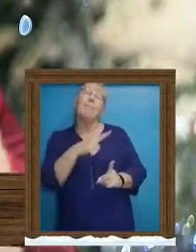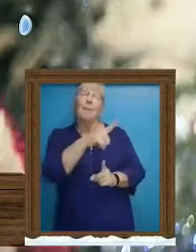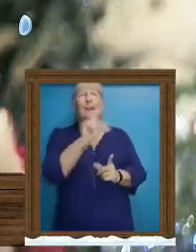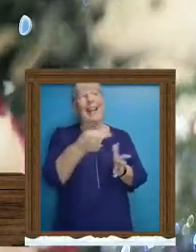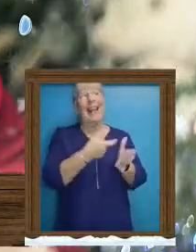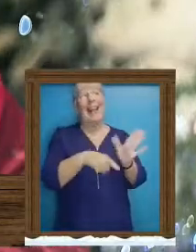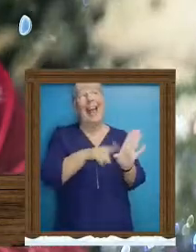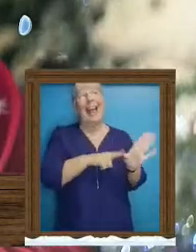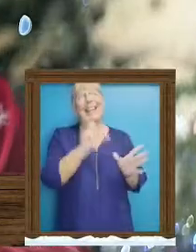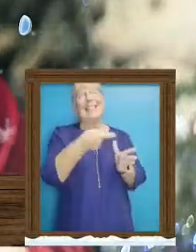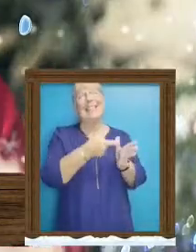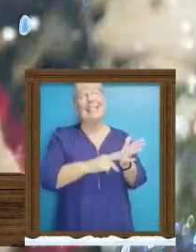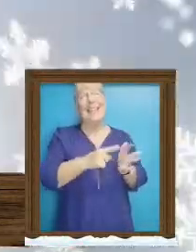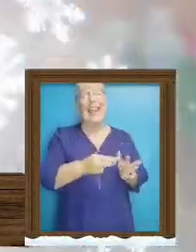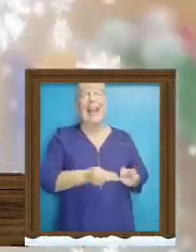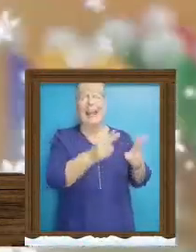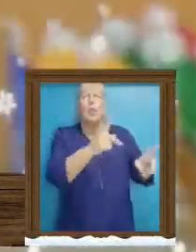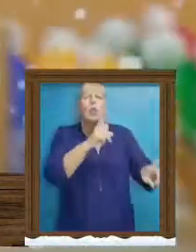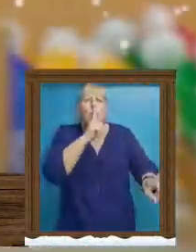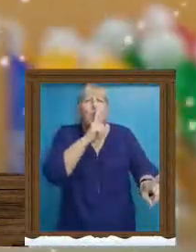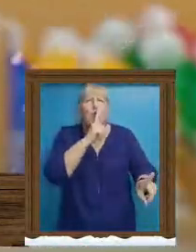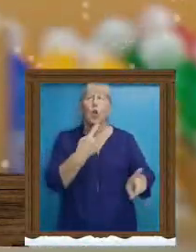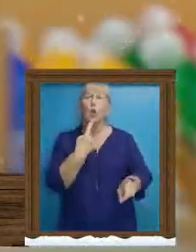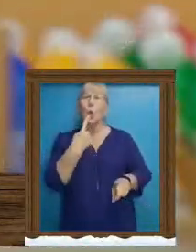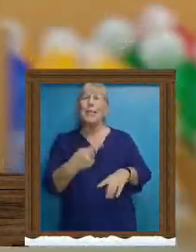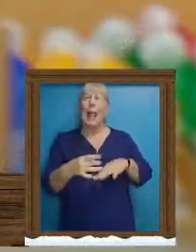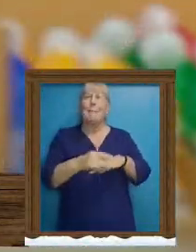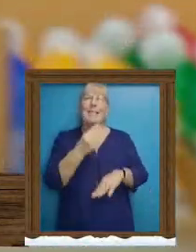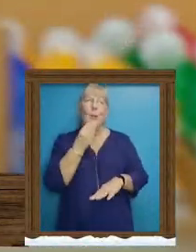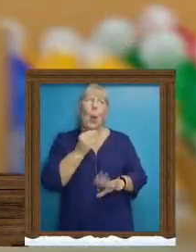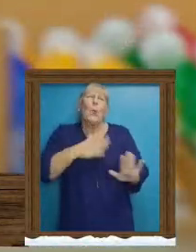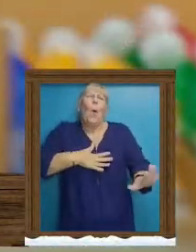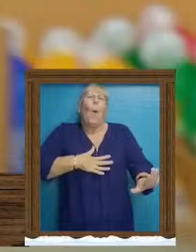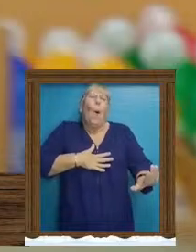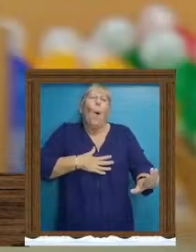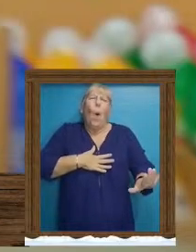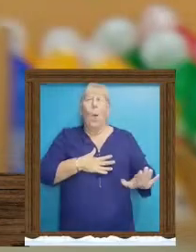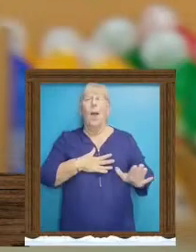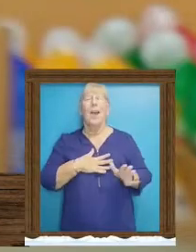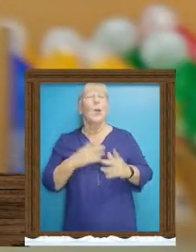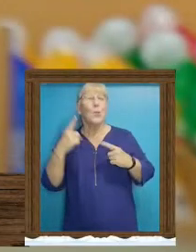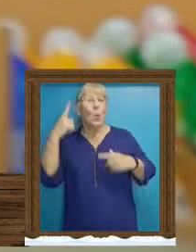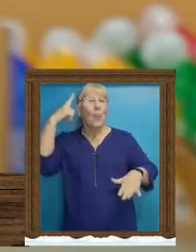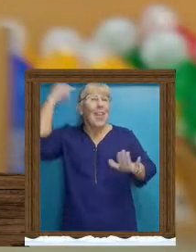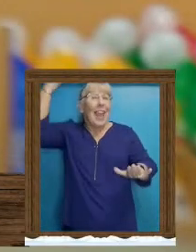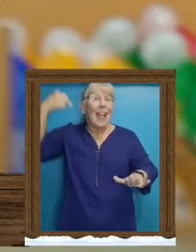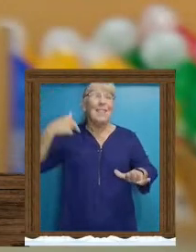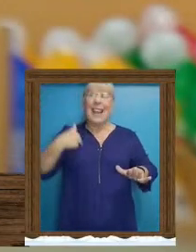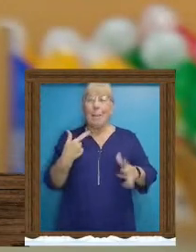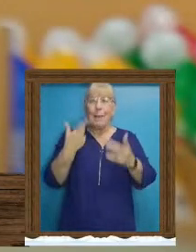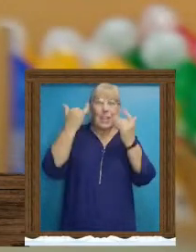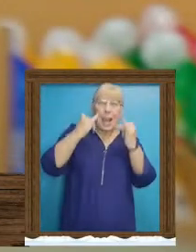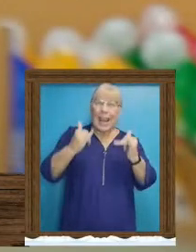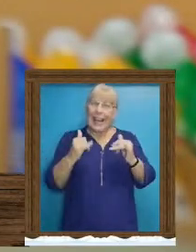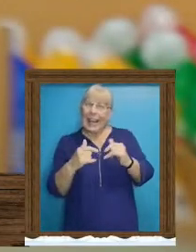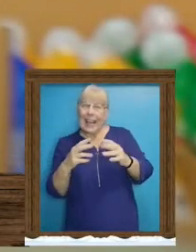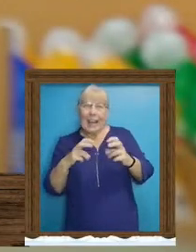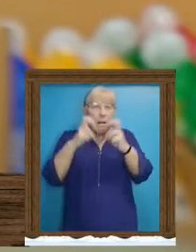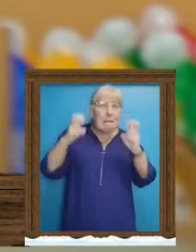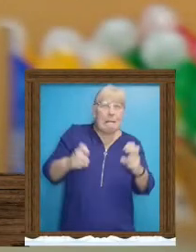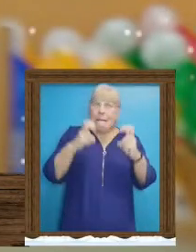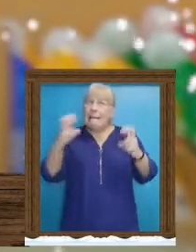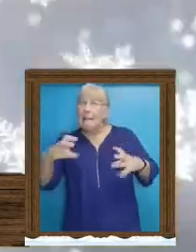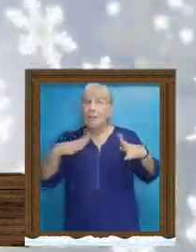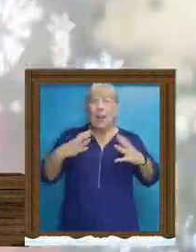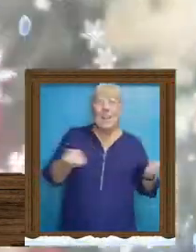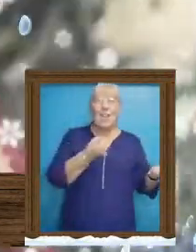though. The elves and I have been checking all the gifts and making sure that they're ready for delivery on Christmas